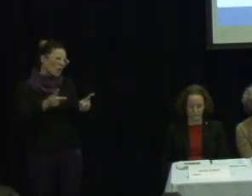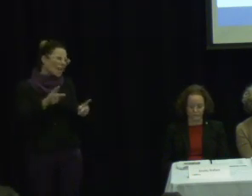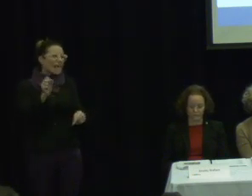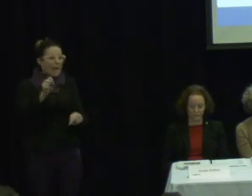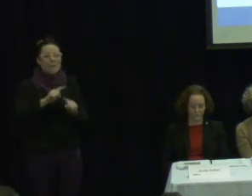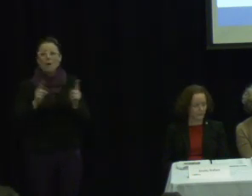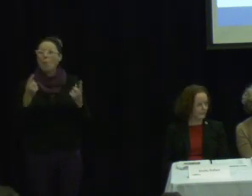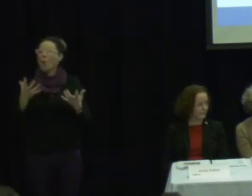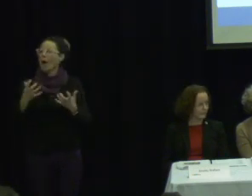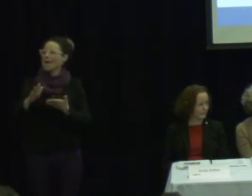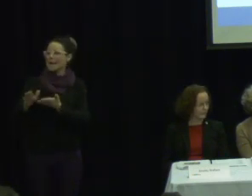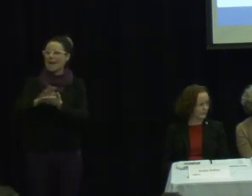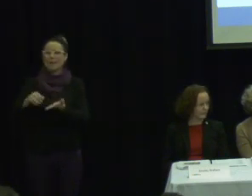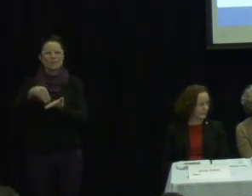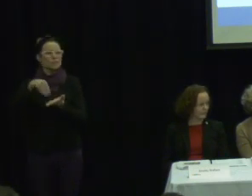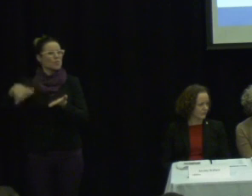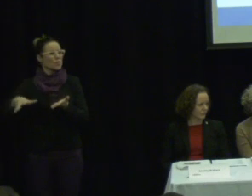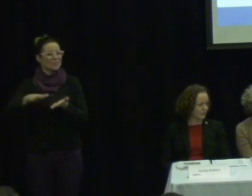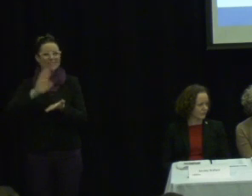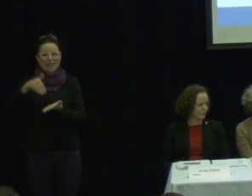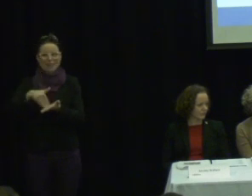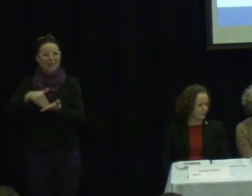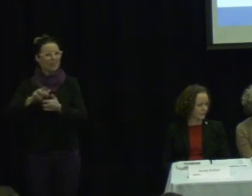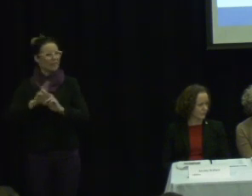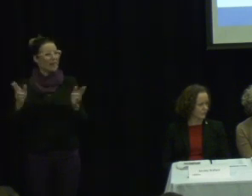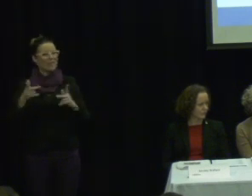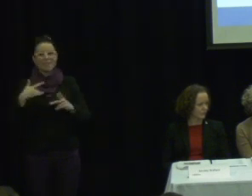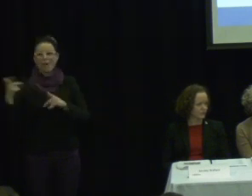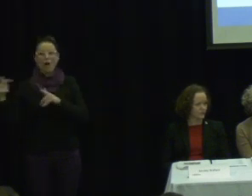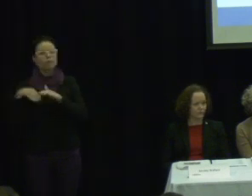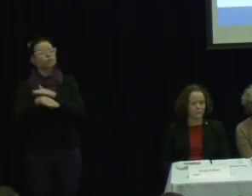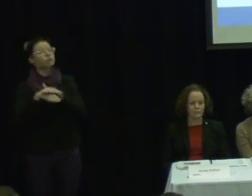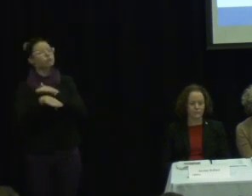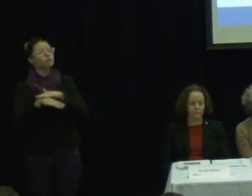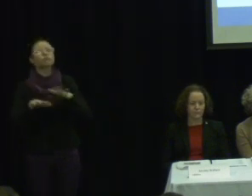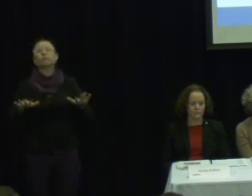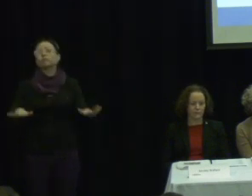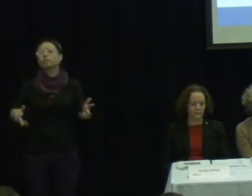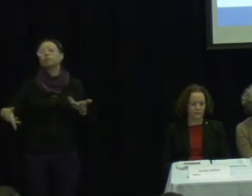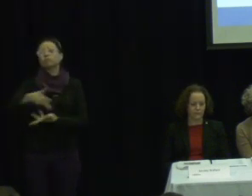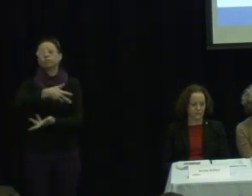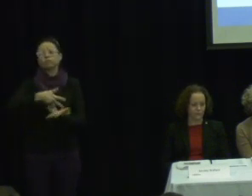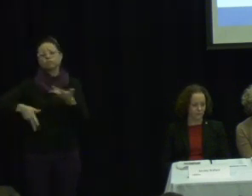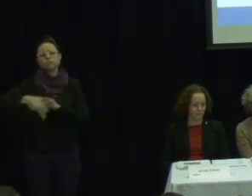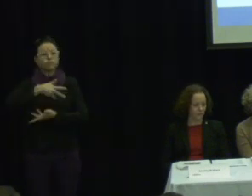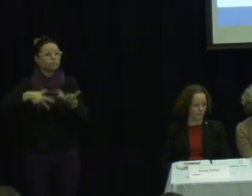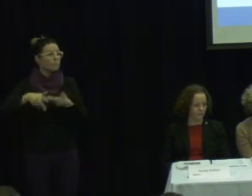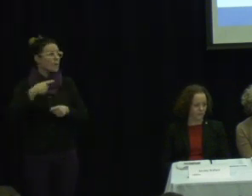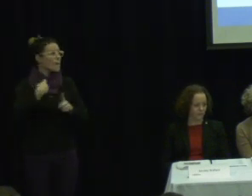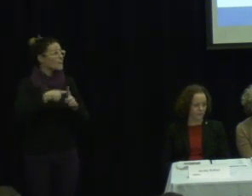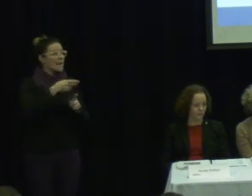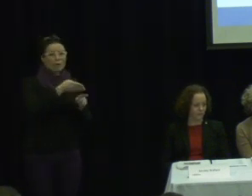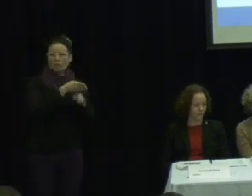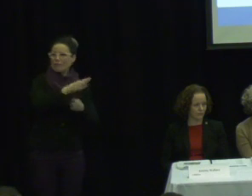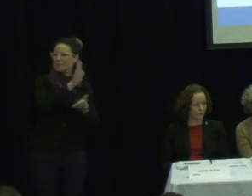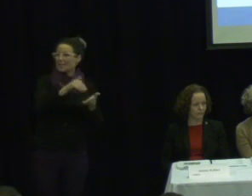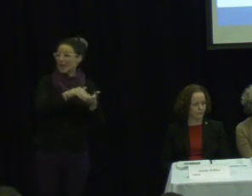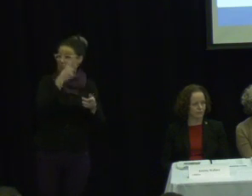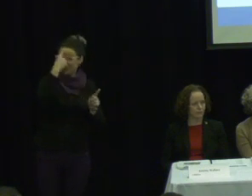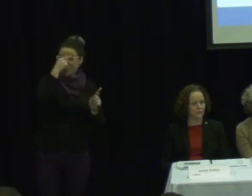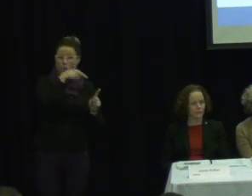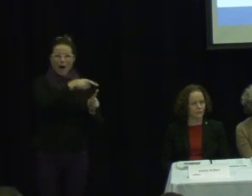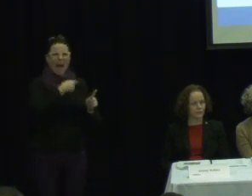a big help, and then have the career center. One of the things we want to be known for, helping students get internships so that they can get into the job market and